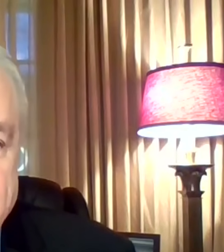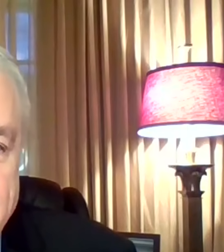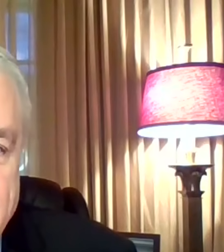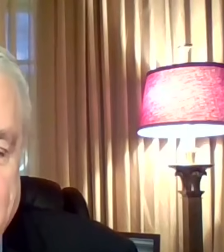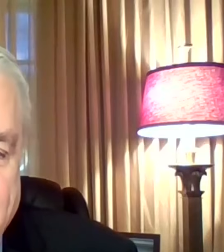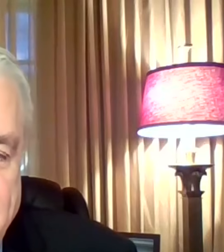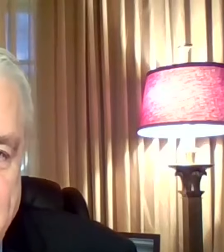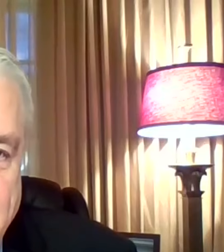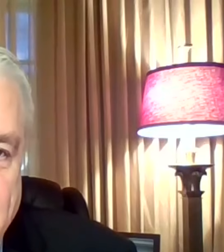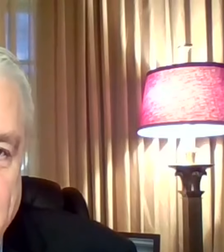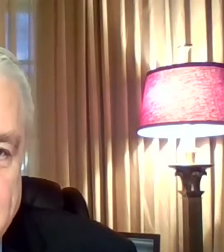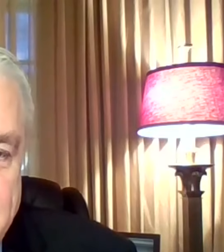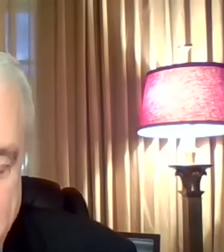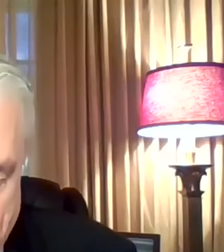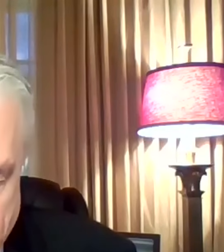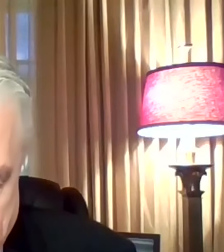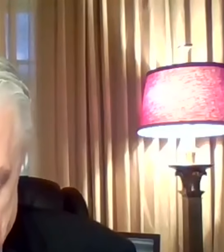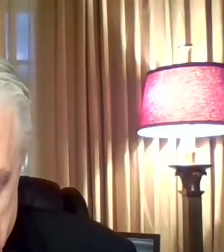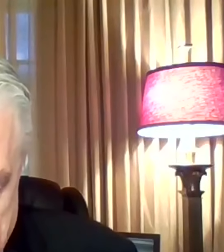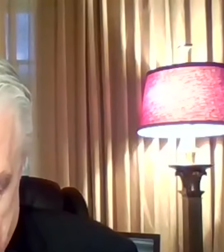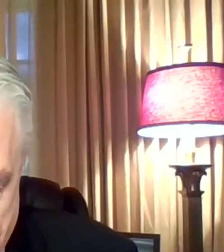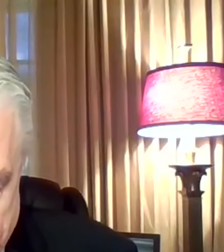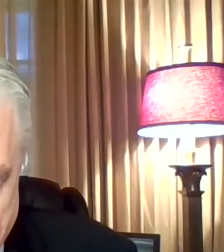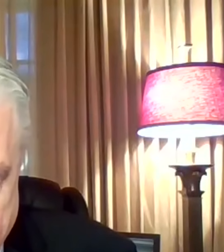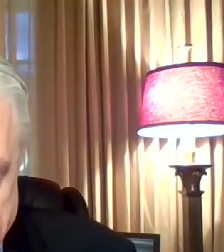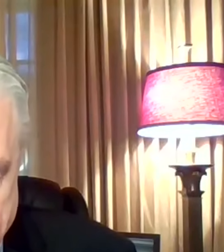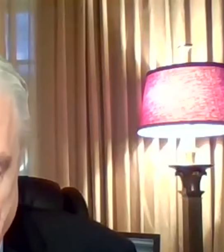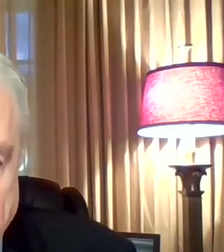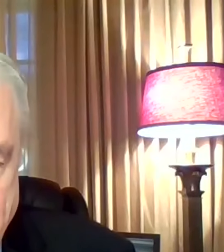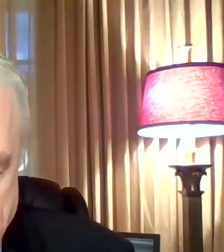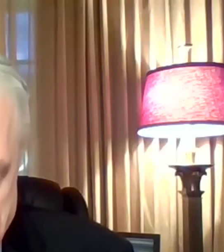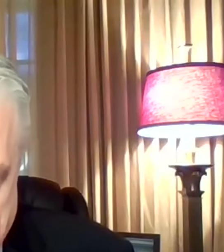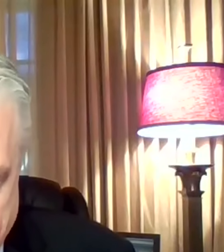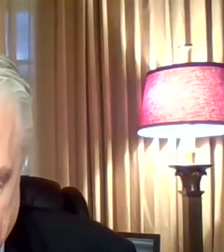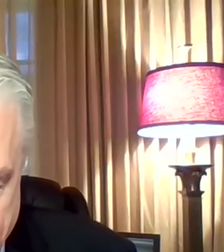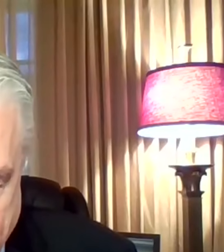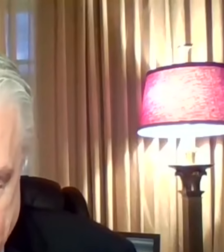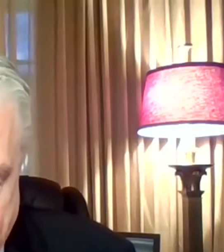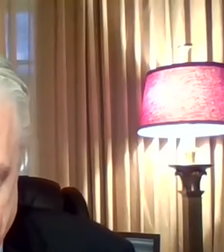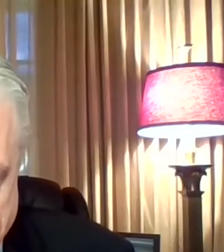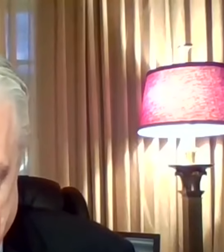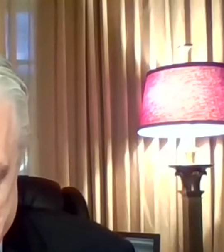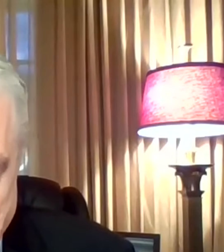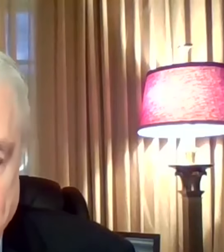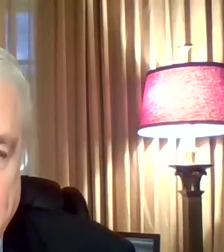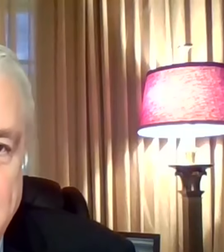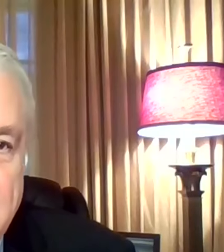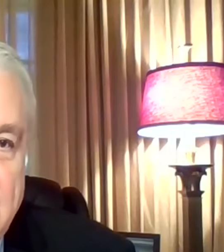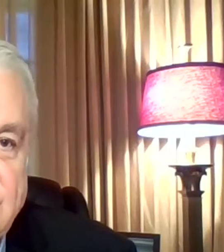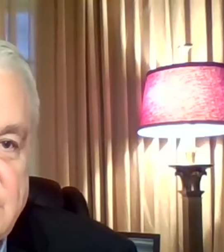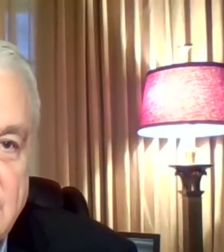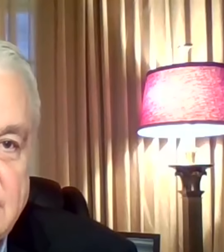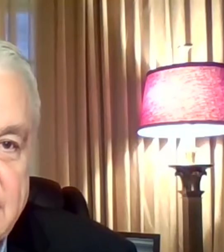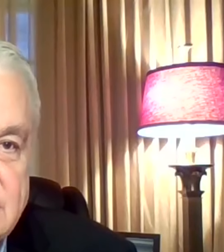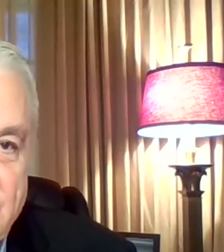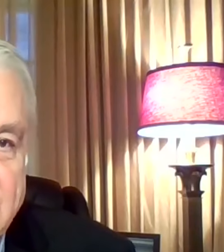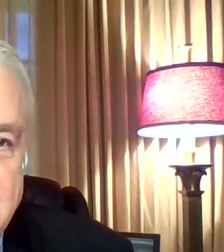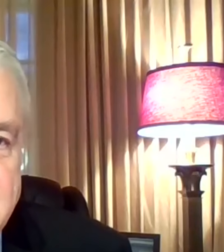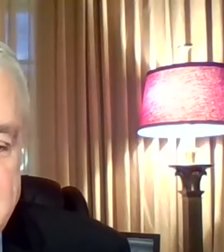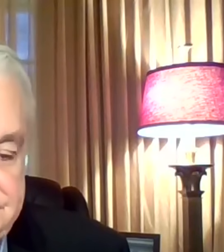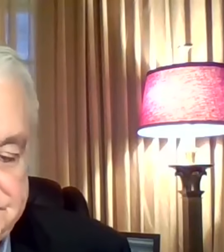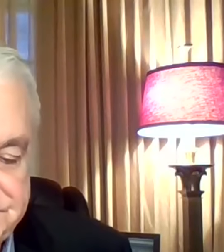Thank you. I appreciate your indulgence, and I will now take some questions. I believe my staff is on the Zoom to